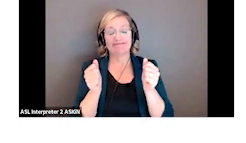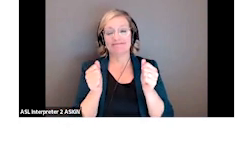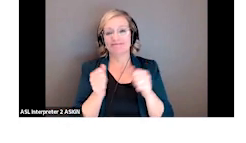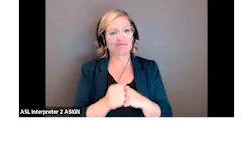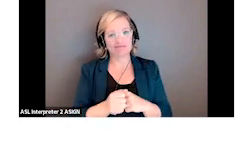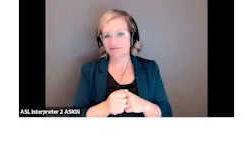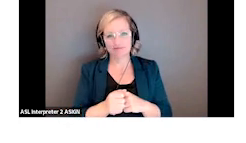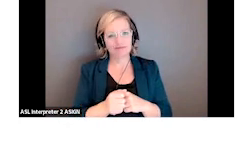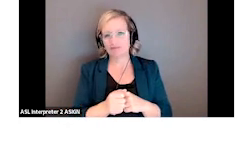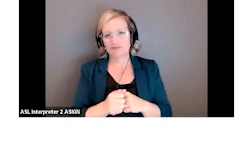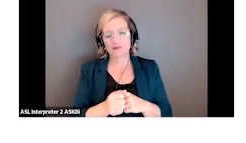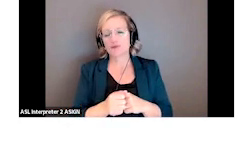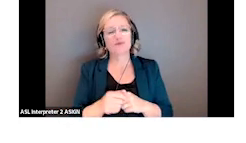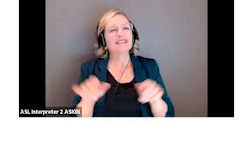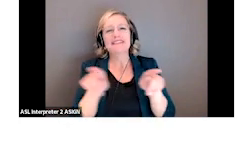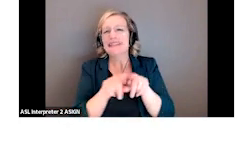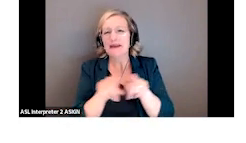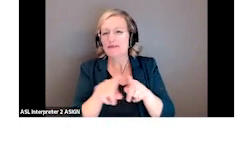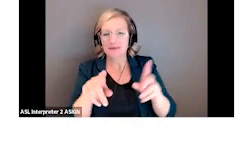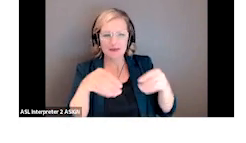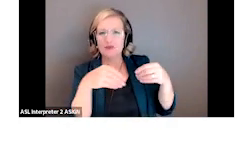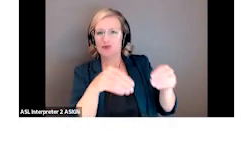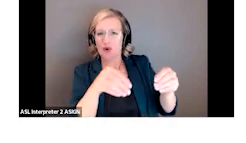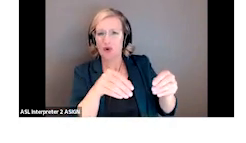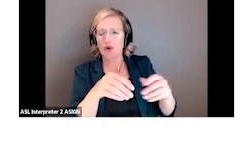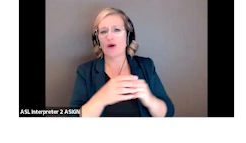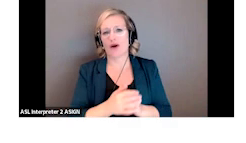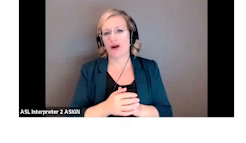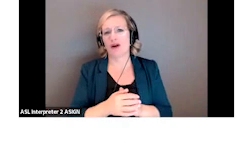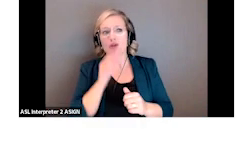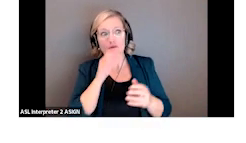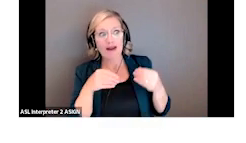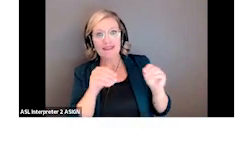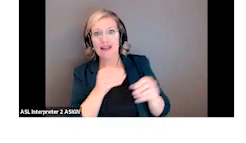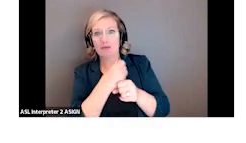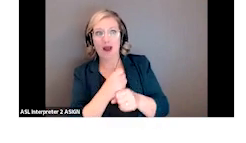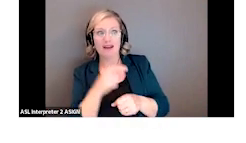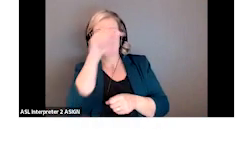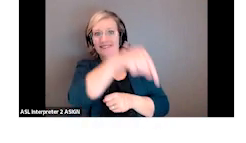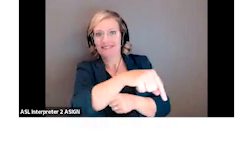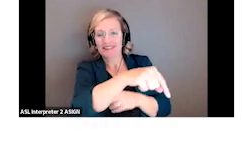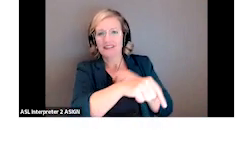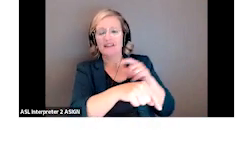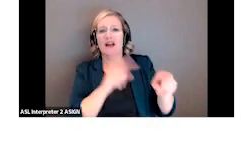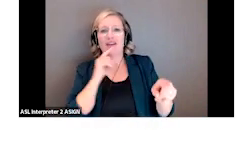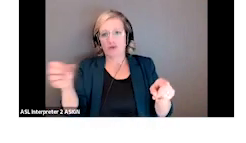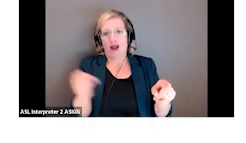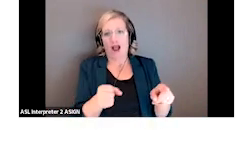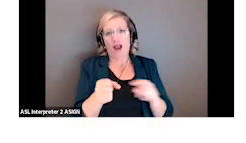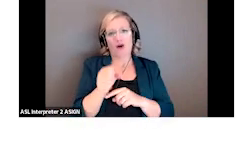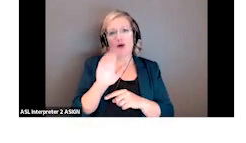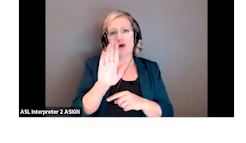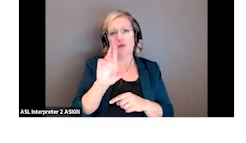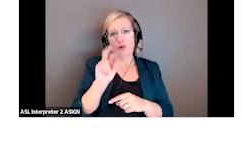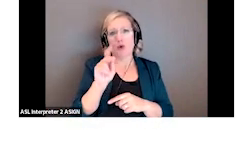launching into a brick and mortar channel, I have to most likely hire a broker. And that broker is going to cost a certain amount of money. And for the first